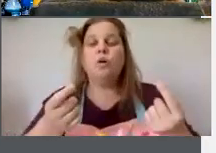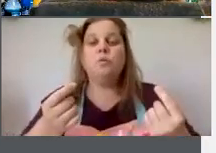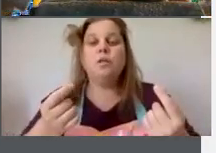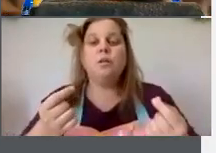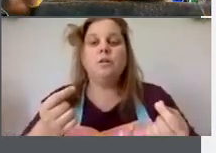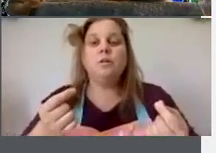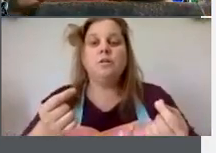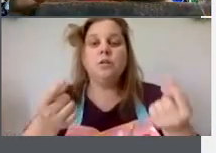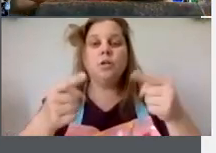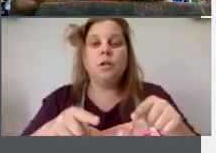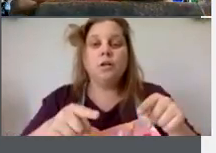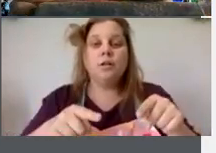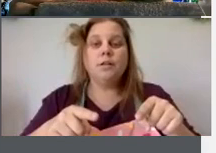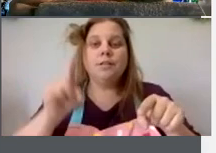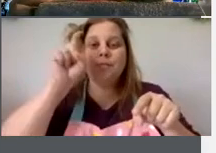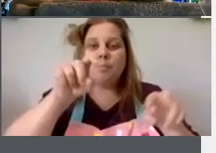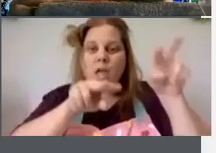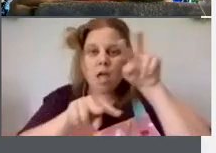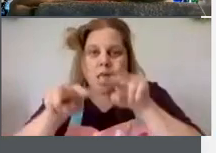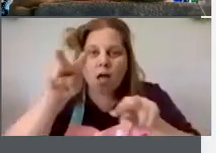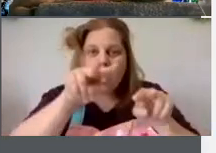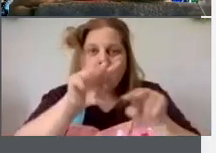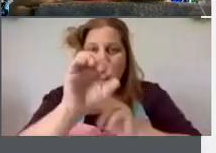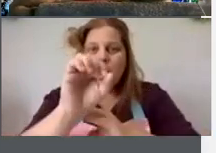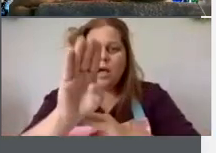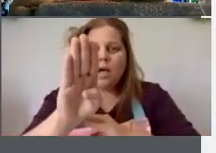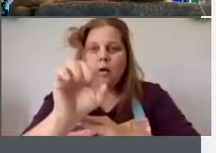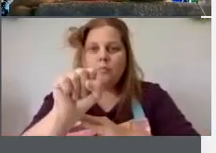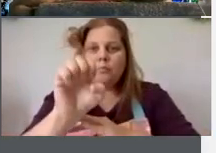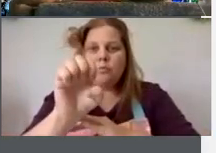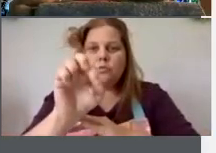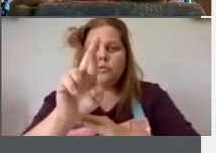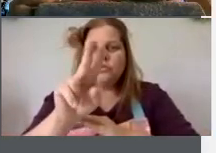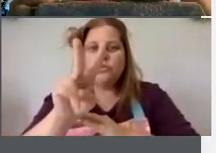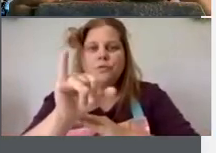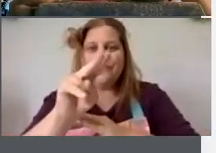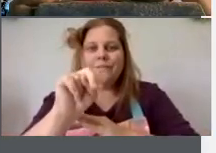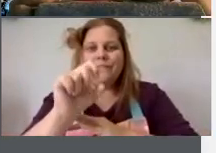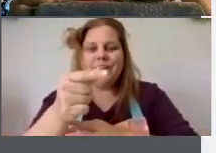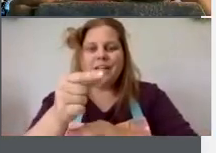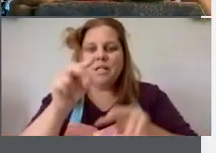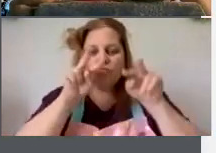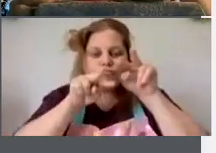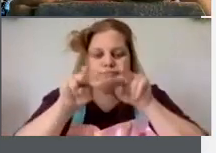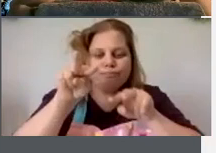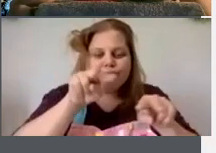We're supposed to be observing, and we talked about this. We're going to observe with our eyes.